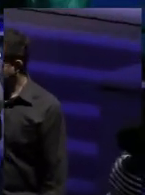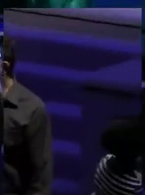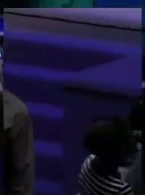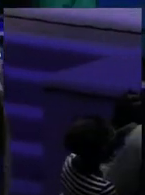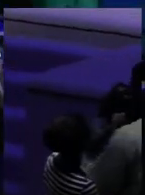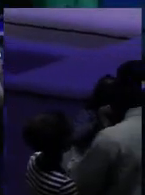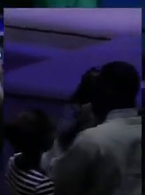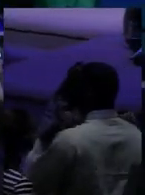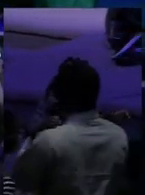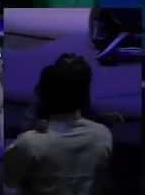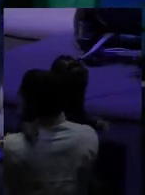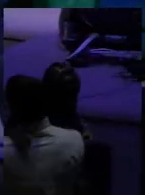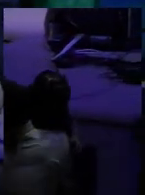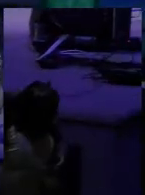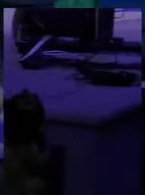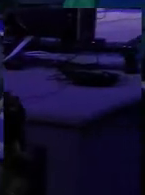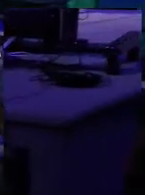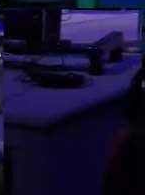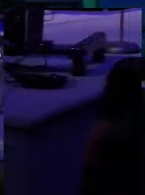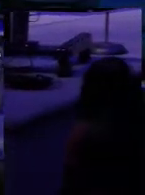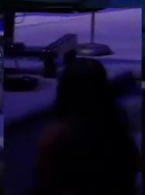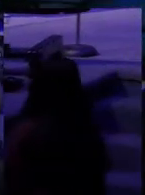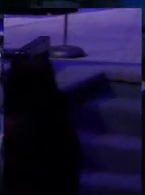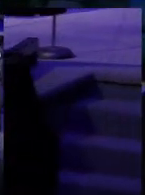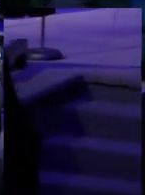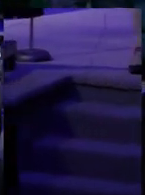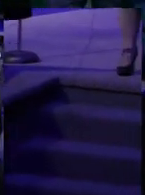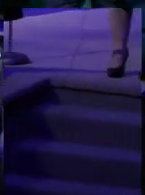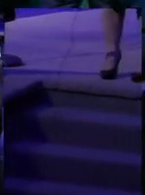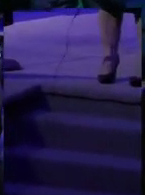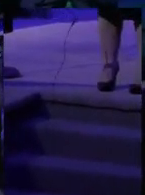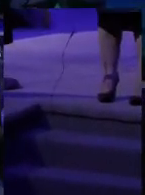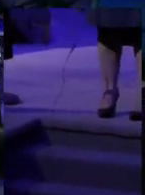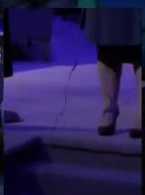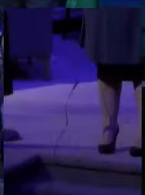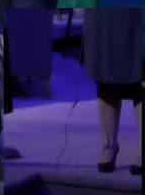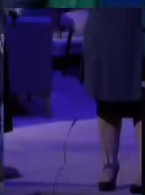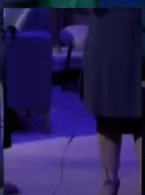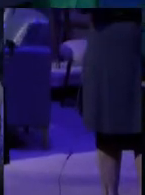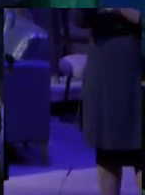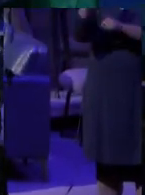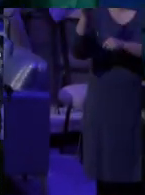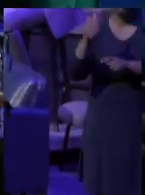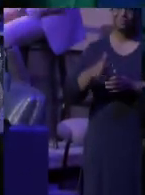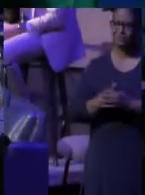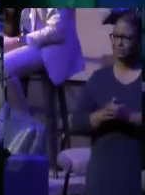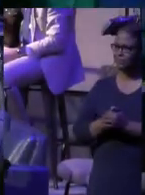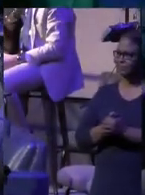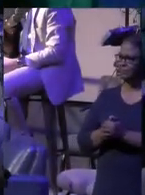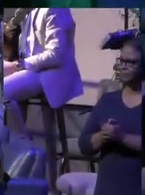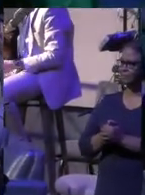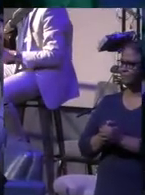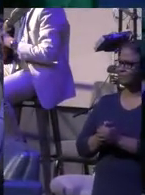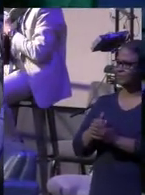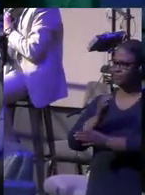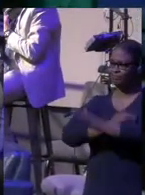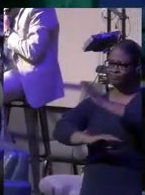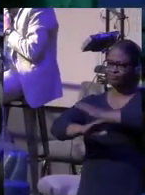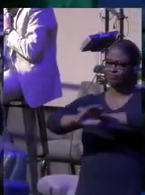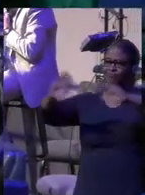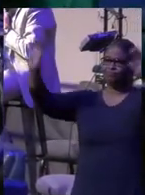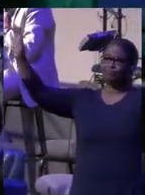Yes, come close, come close. And just with your hands, just 5 minutes. Just 5 minutes. With your hands up, say, Lord